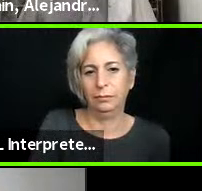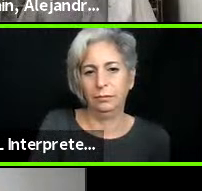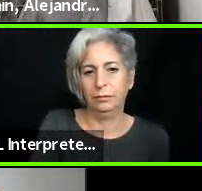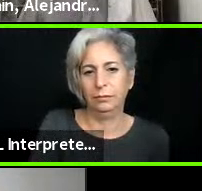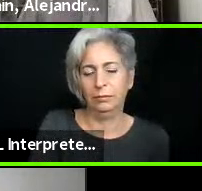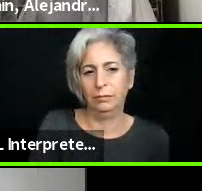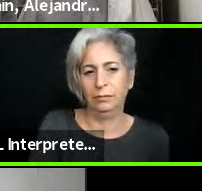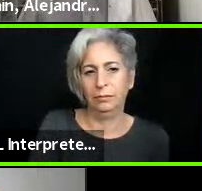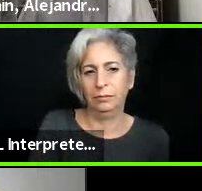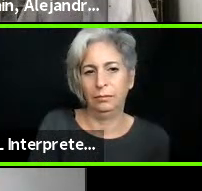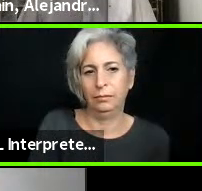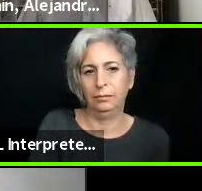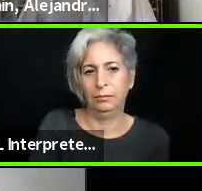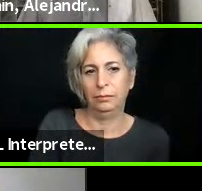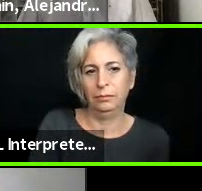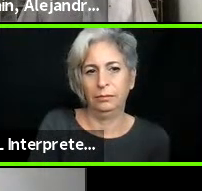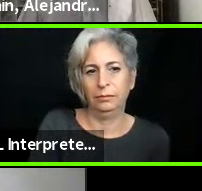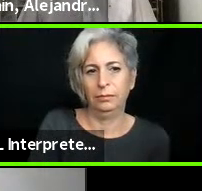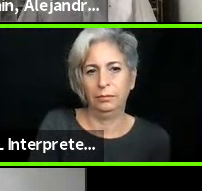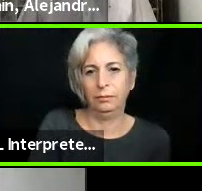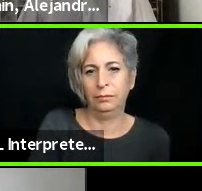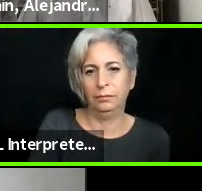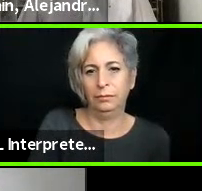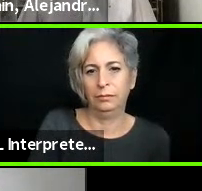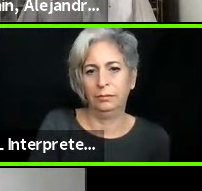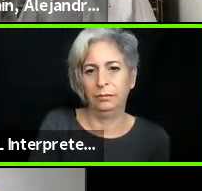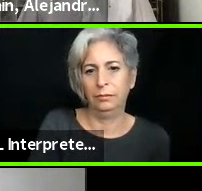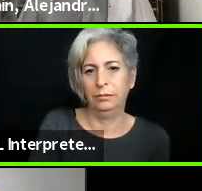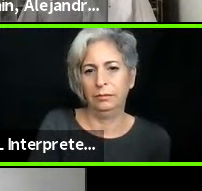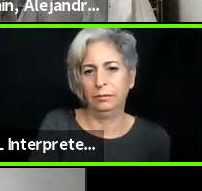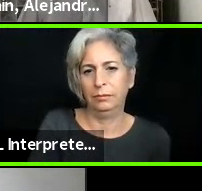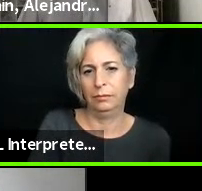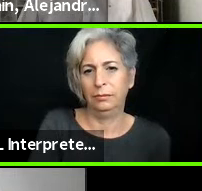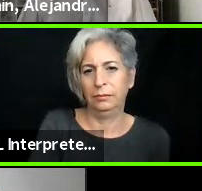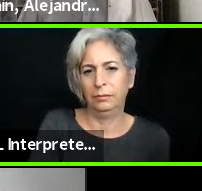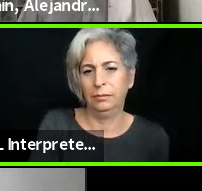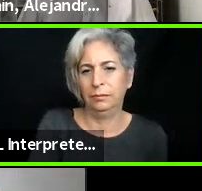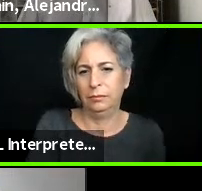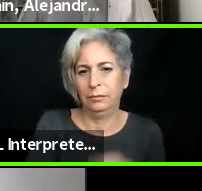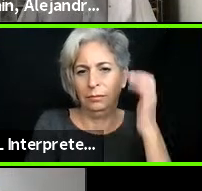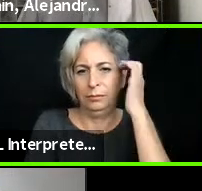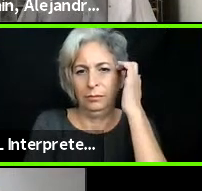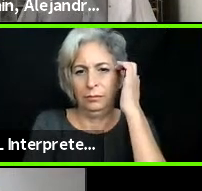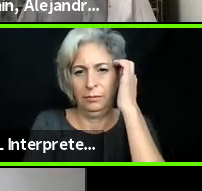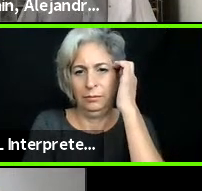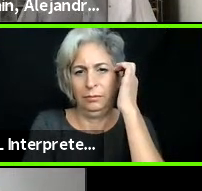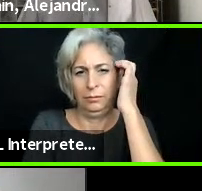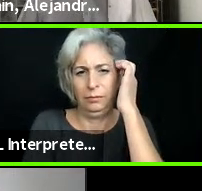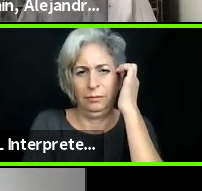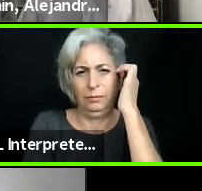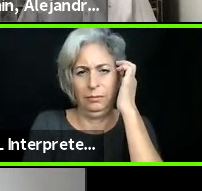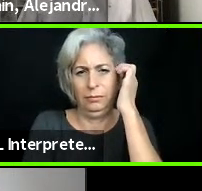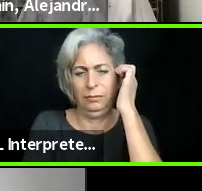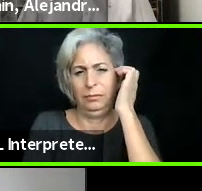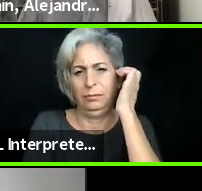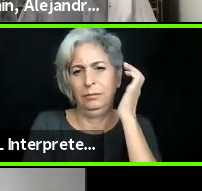Godfrey, how are you doing? Good. Thank you. Good to see you all. Thank Good to see you. We have a great group here